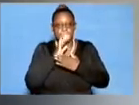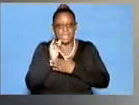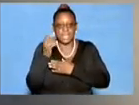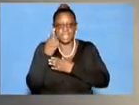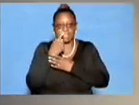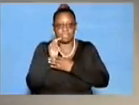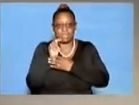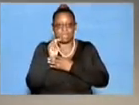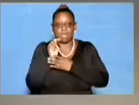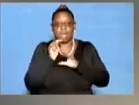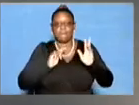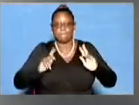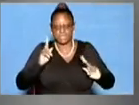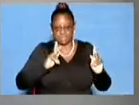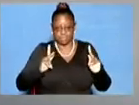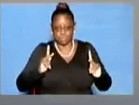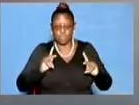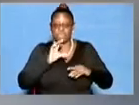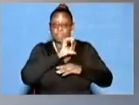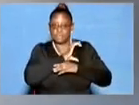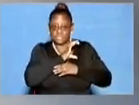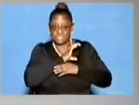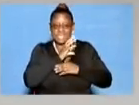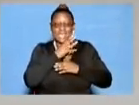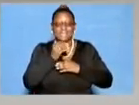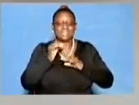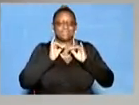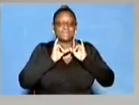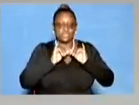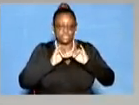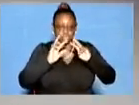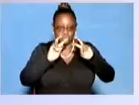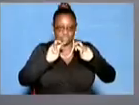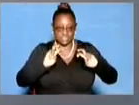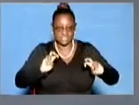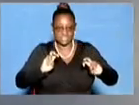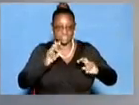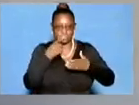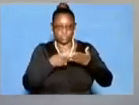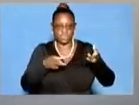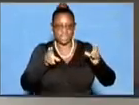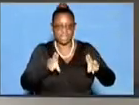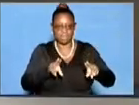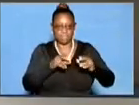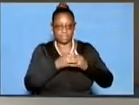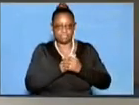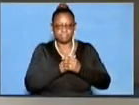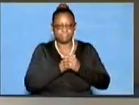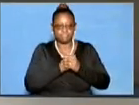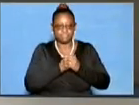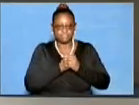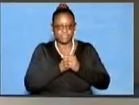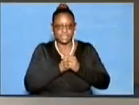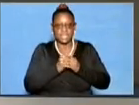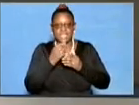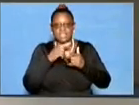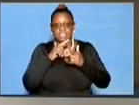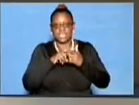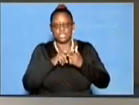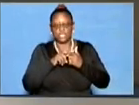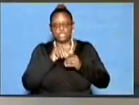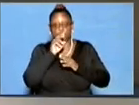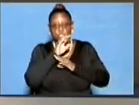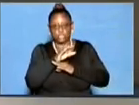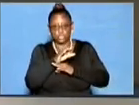involved and has subsequently launched an extensive investigation into the matter. Now to news from the overnight